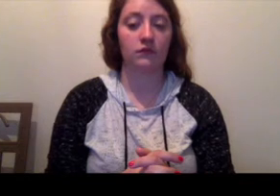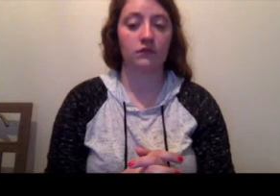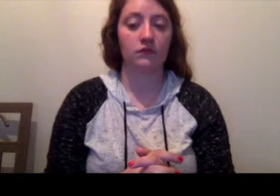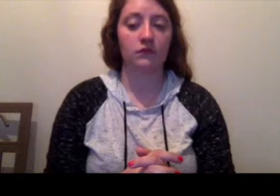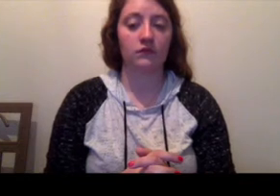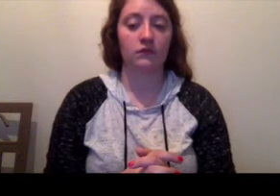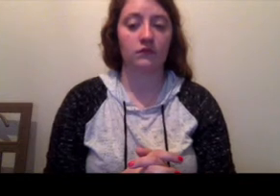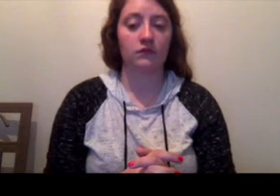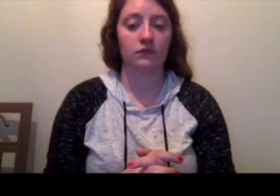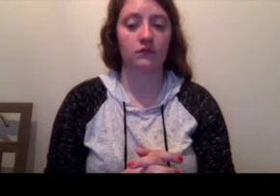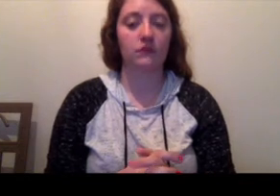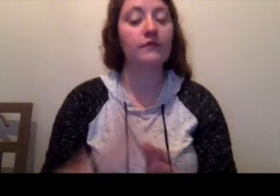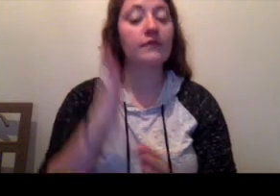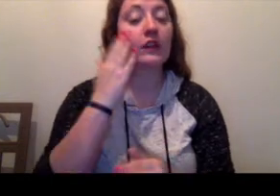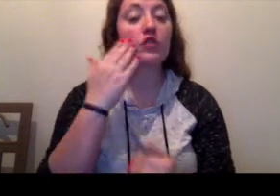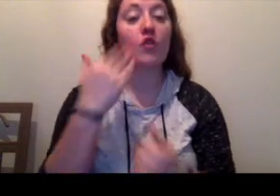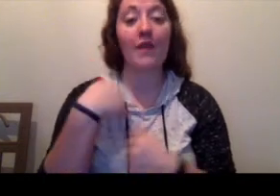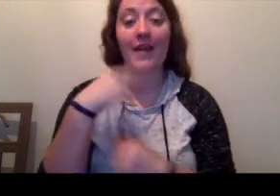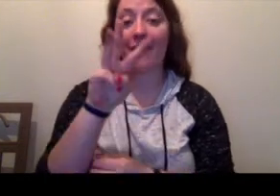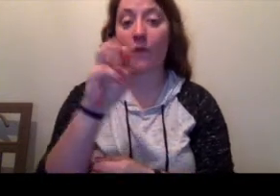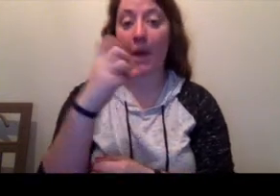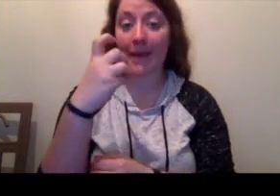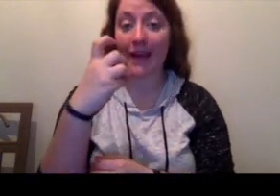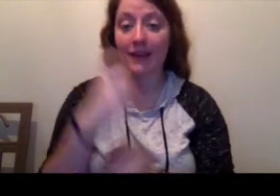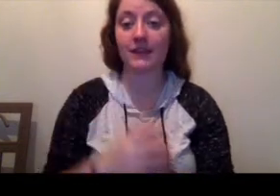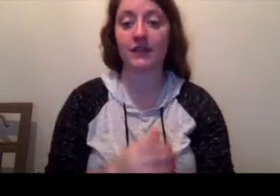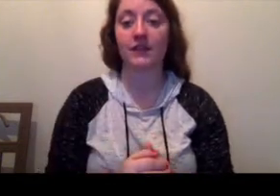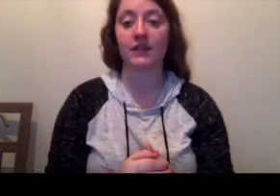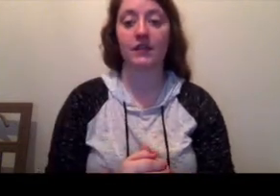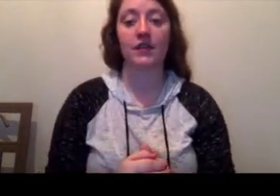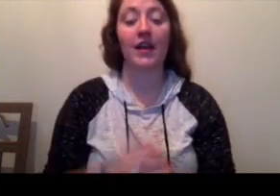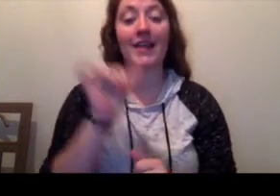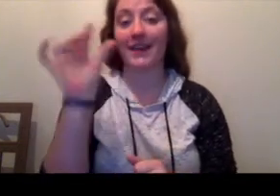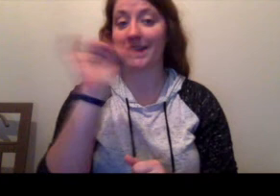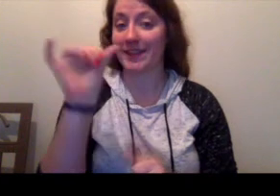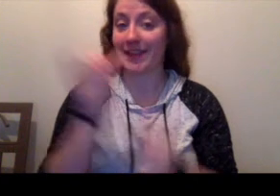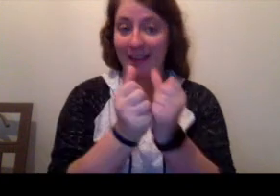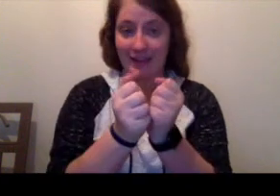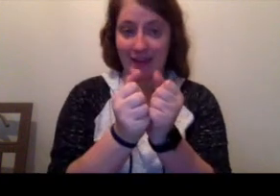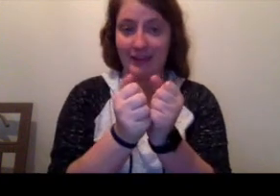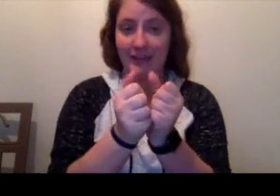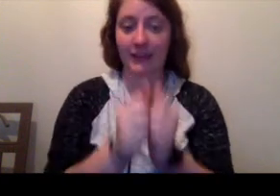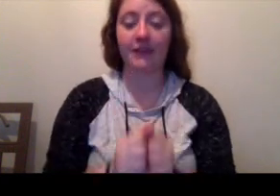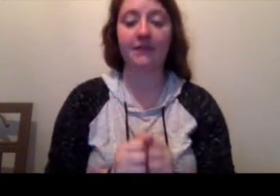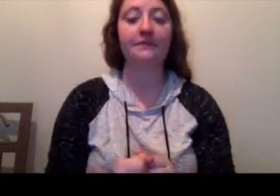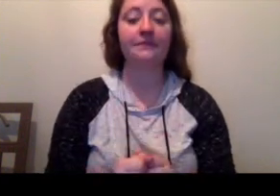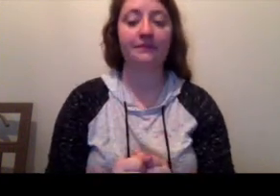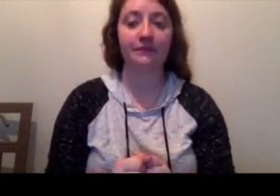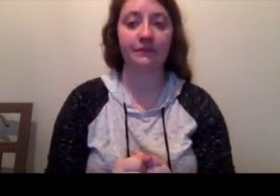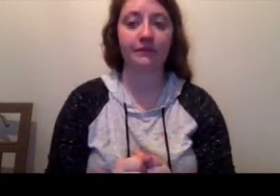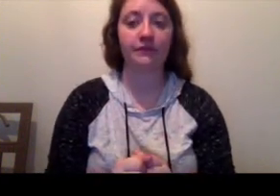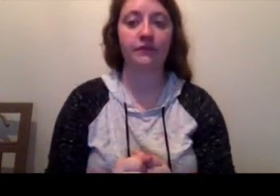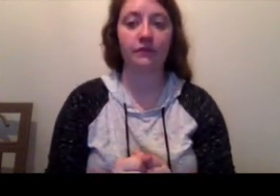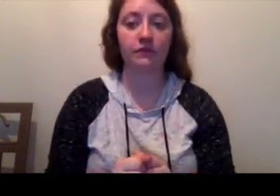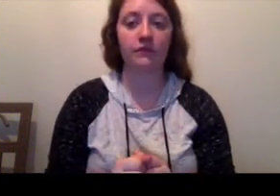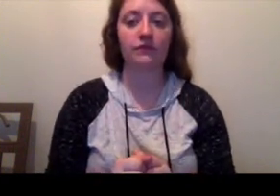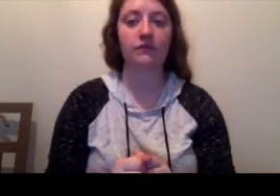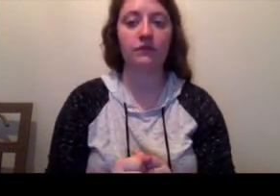And you know, we have WebEx, so I might put WebEx, and that's like a texting tool. So that could be considered kind of like a